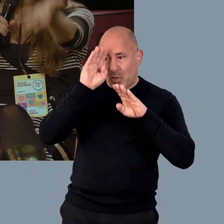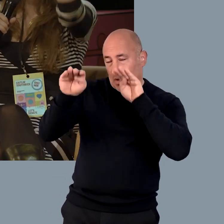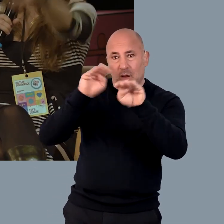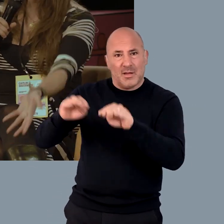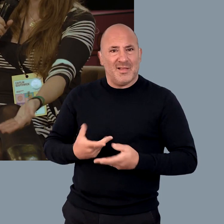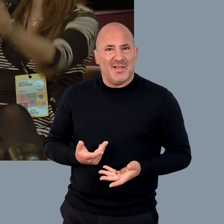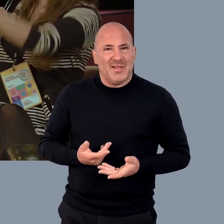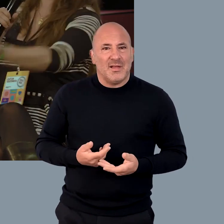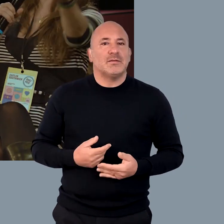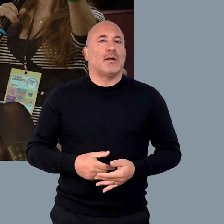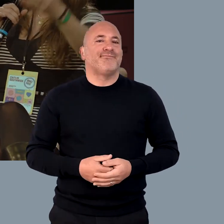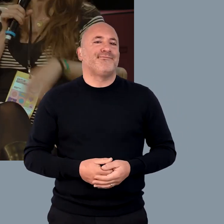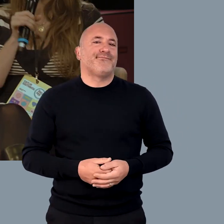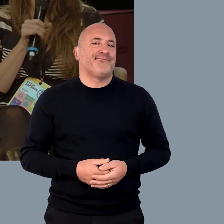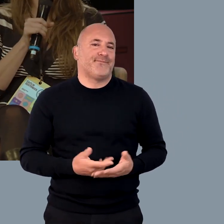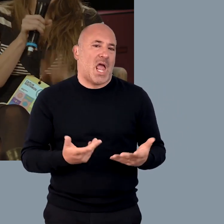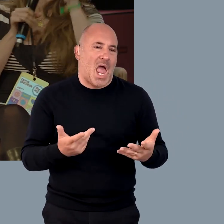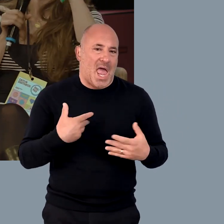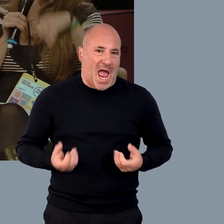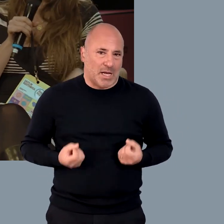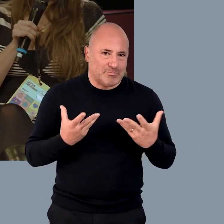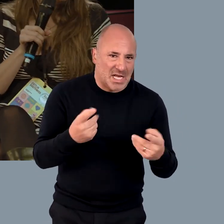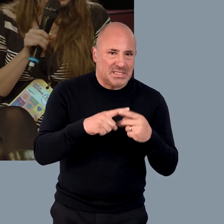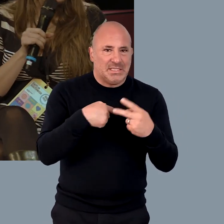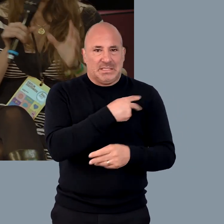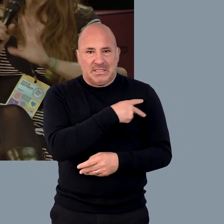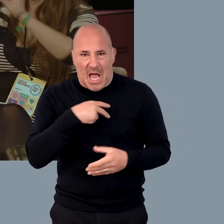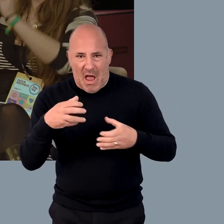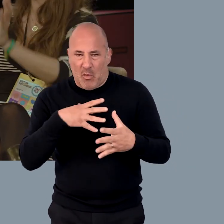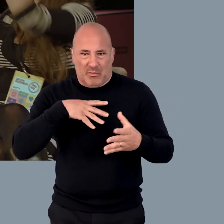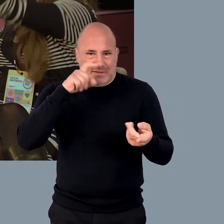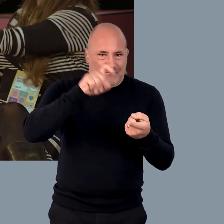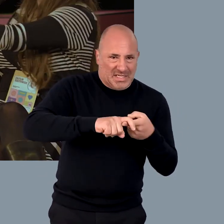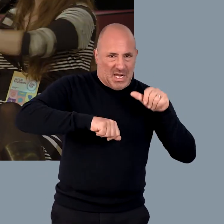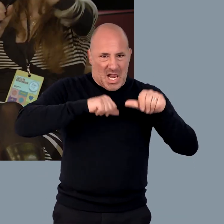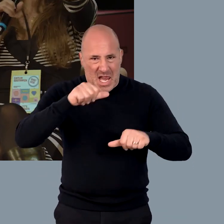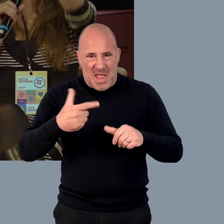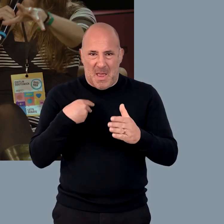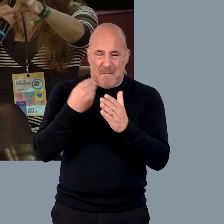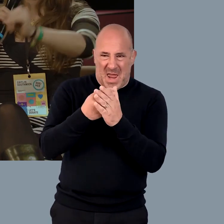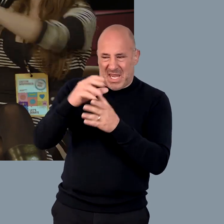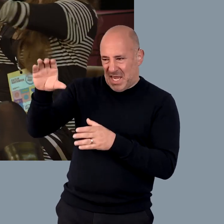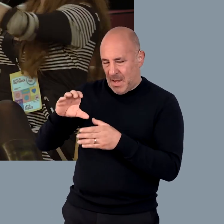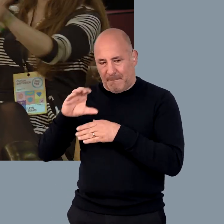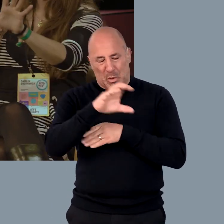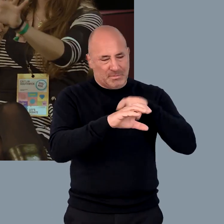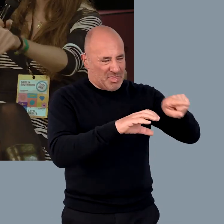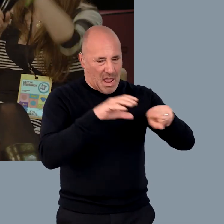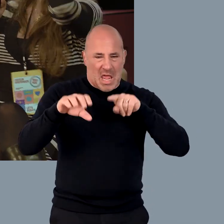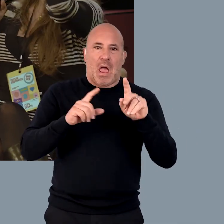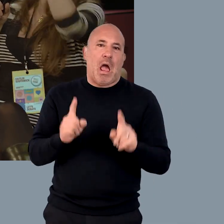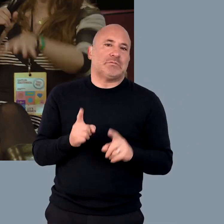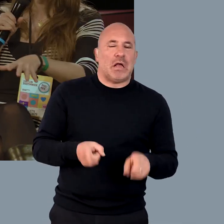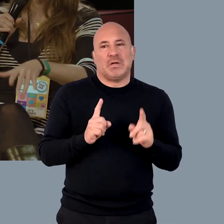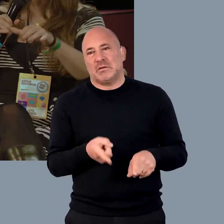you have a person dedicated just to do that. And no, well, we can't do that because we have, expenses and we have staff, and those are very